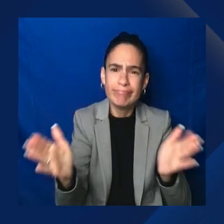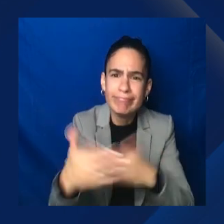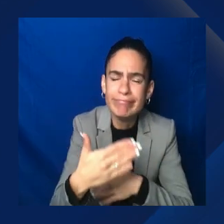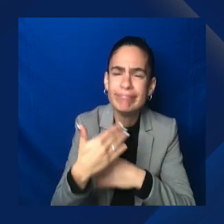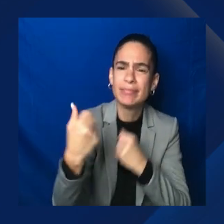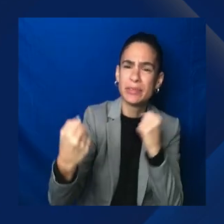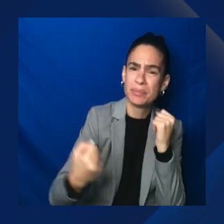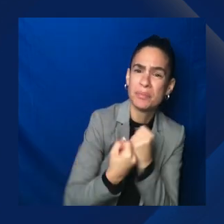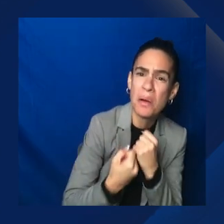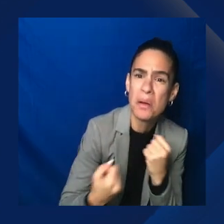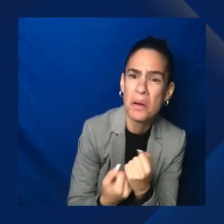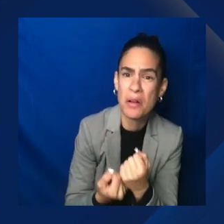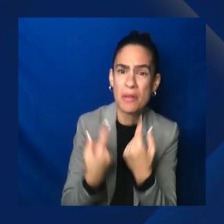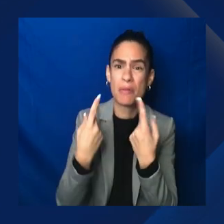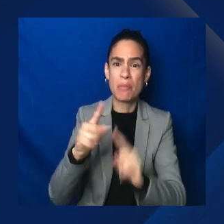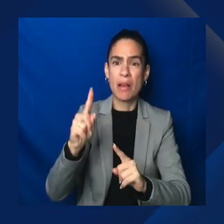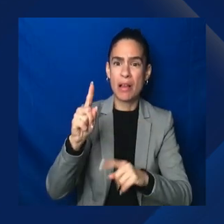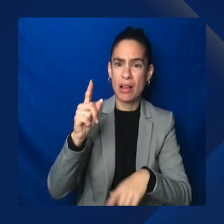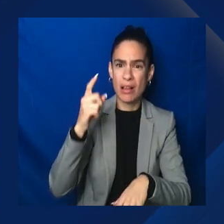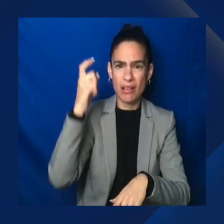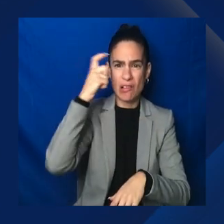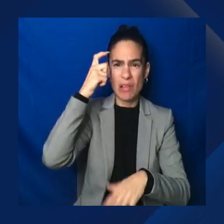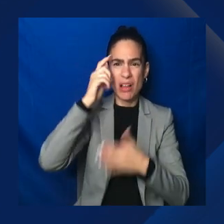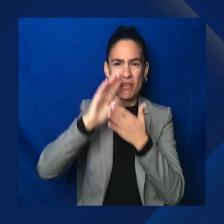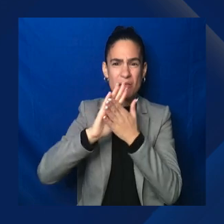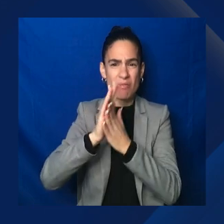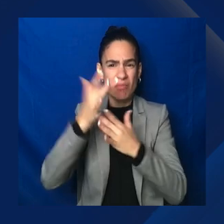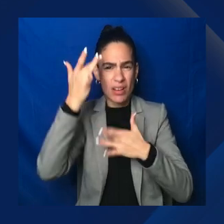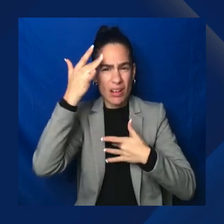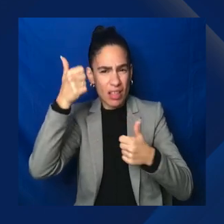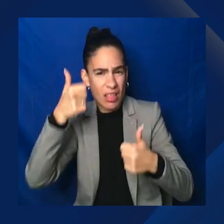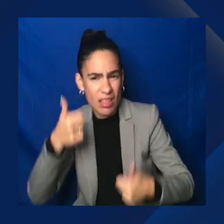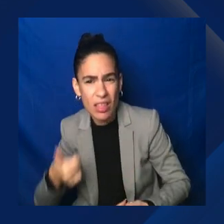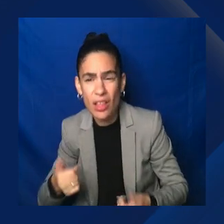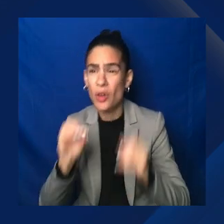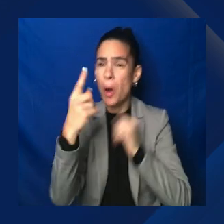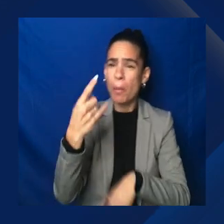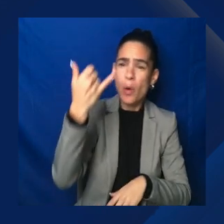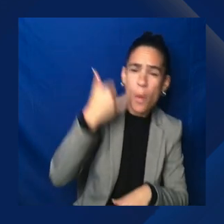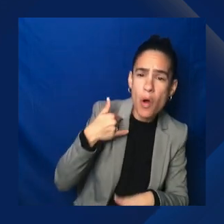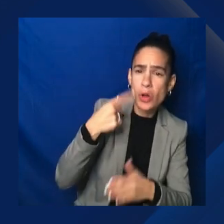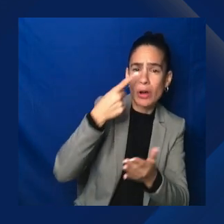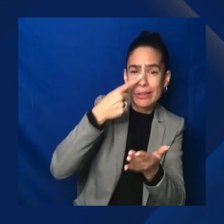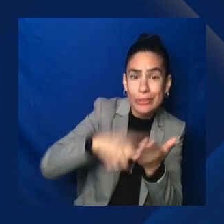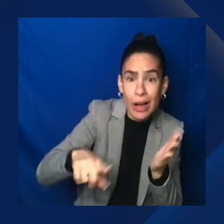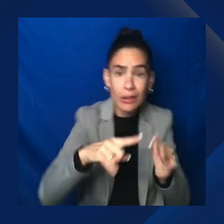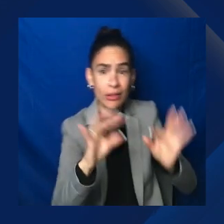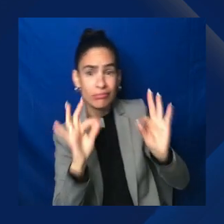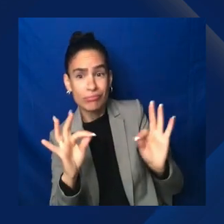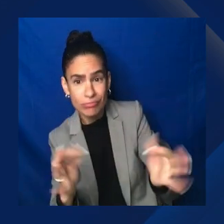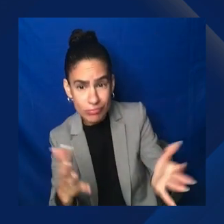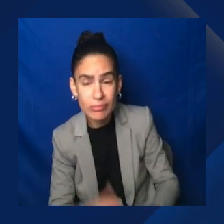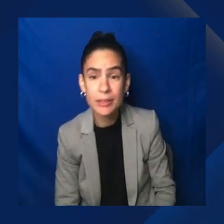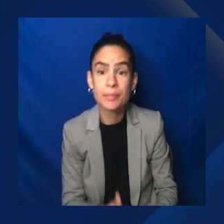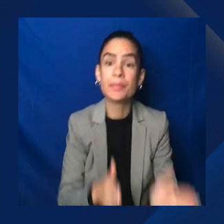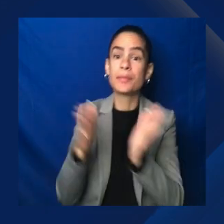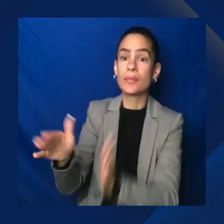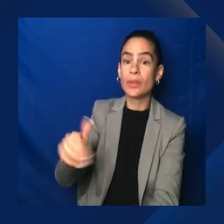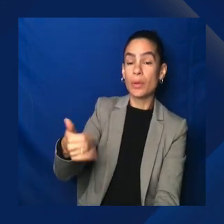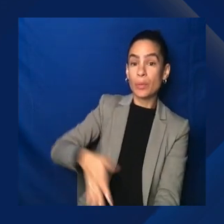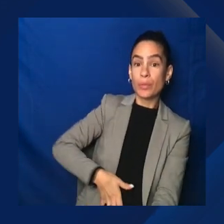you're doing." Or as another pregnant mom said, "Will my family think less of me if I